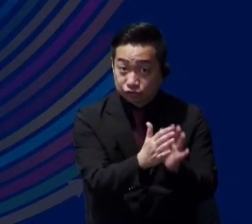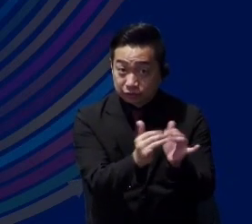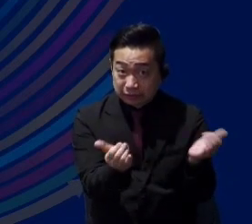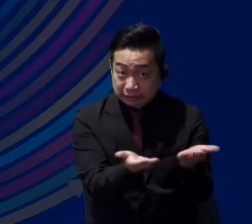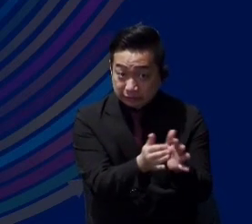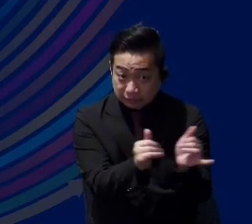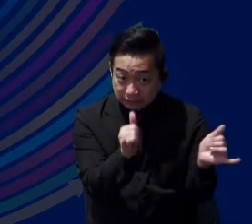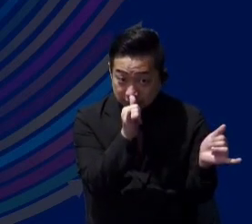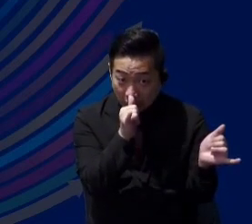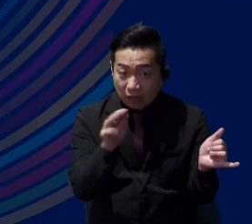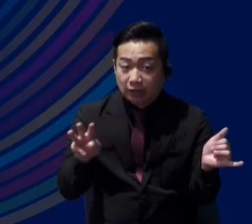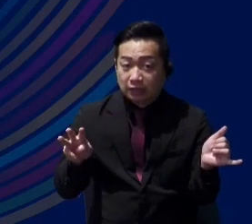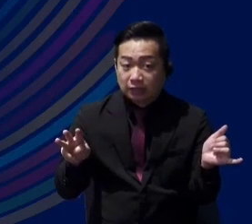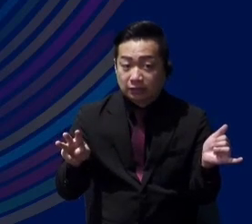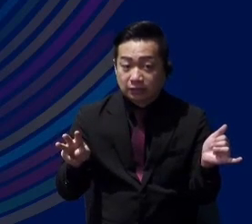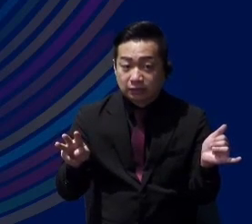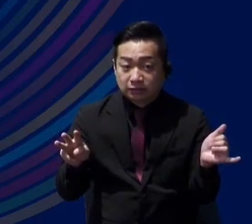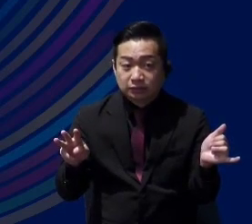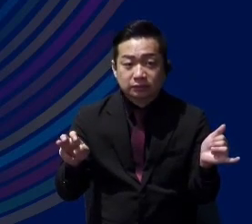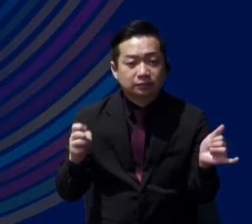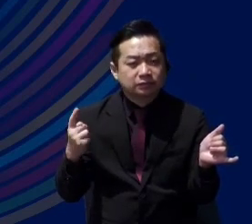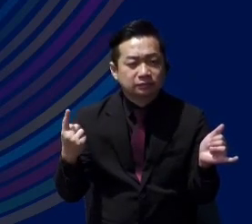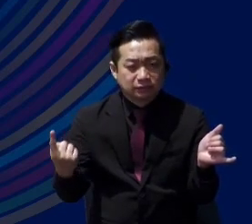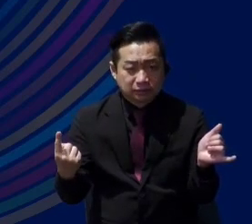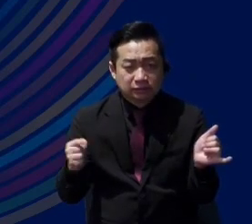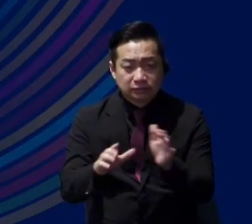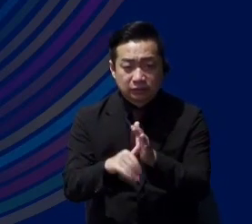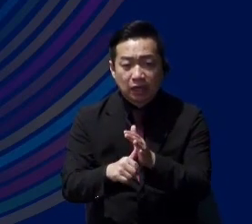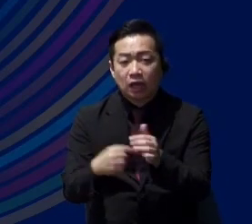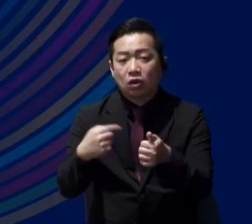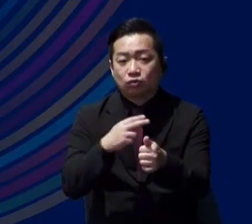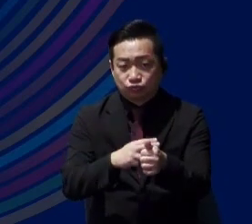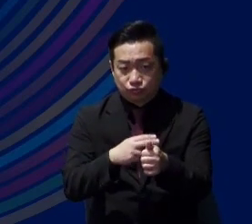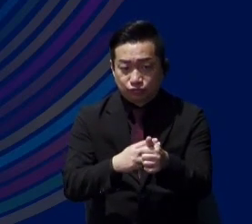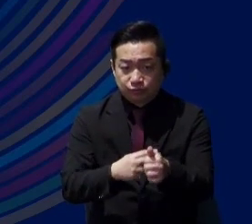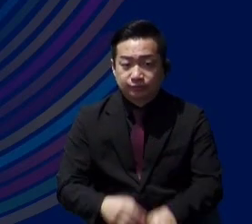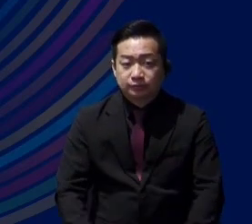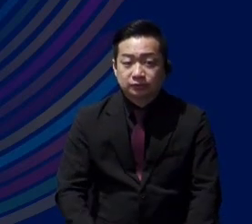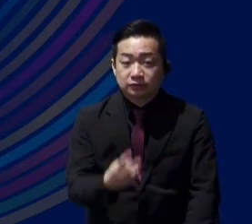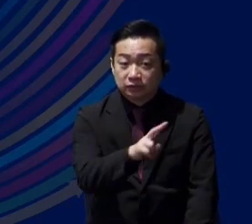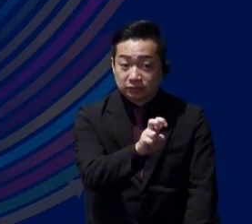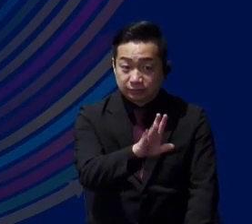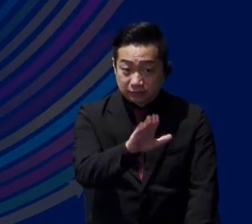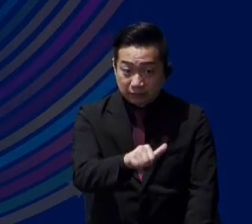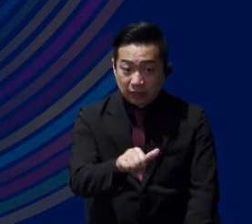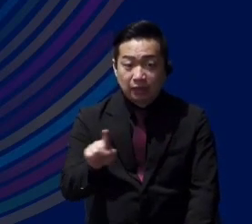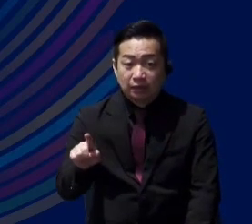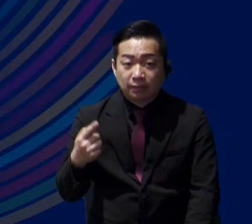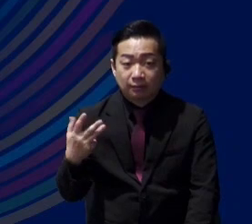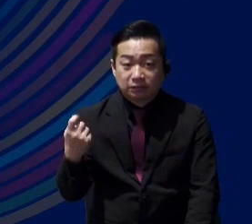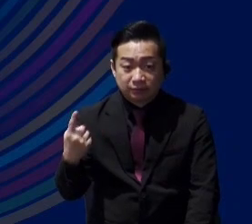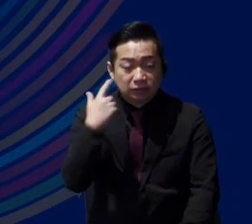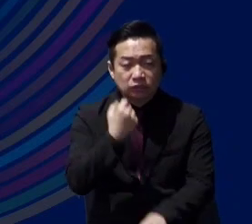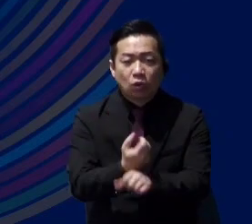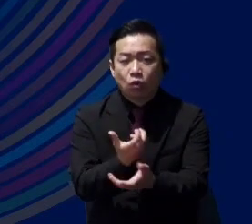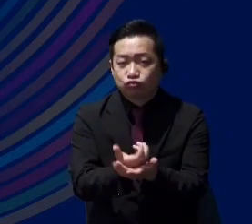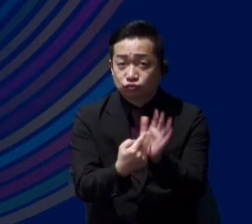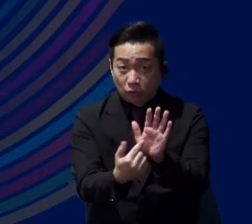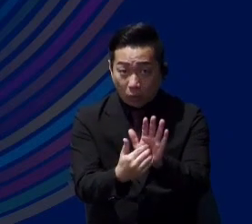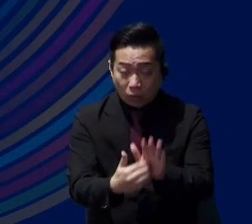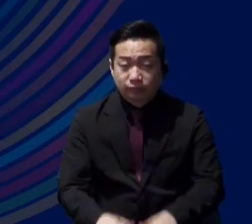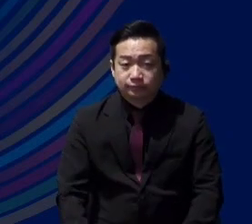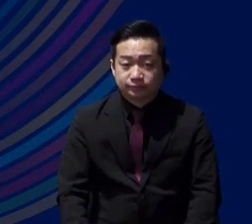2022, and something in the 200,000 citation in 1 year, and many,